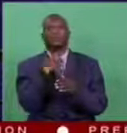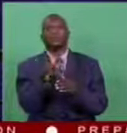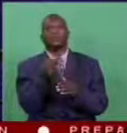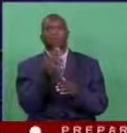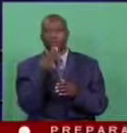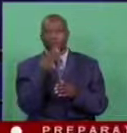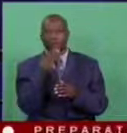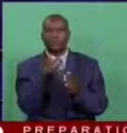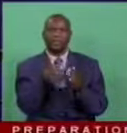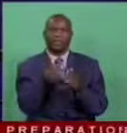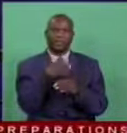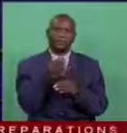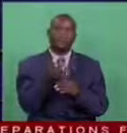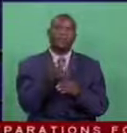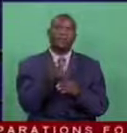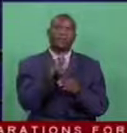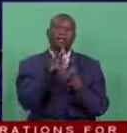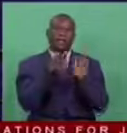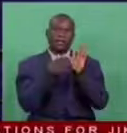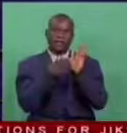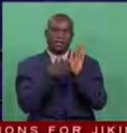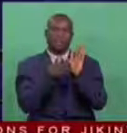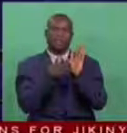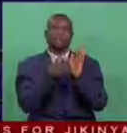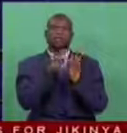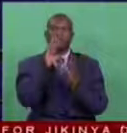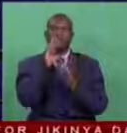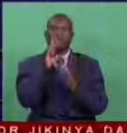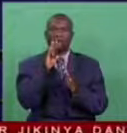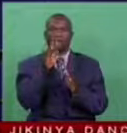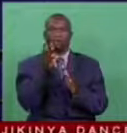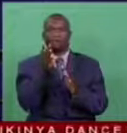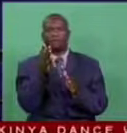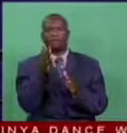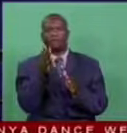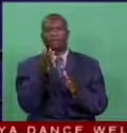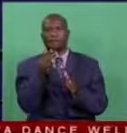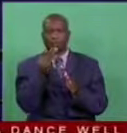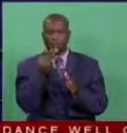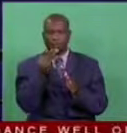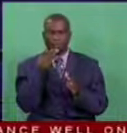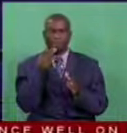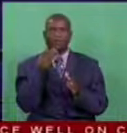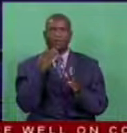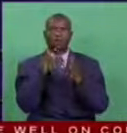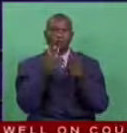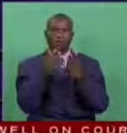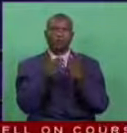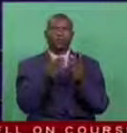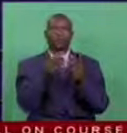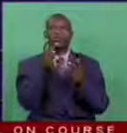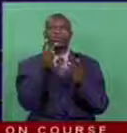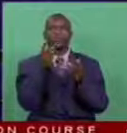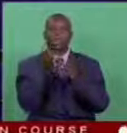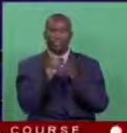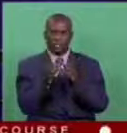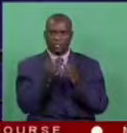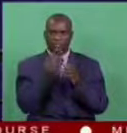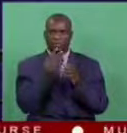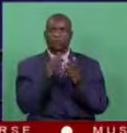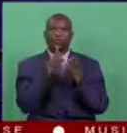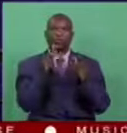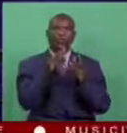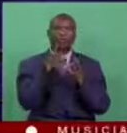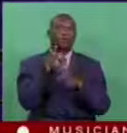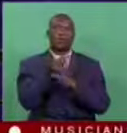1945, who were born after 1945, or who were alive after 1945 when the World War II ended, to ensure that there is no more conflict, to